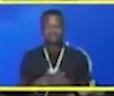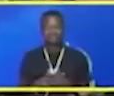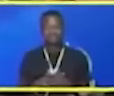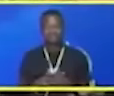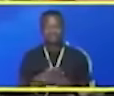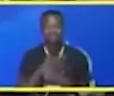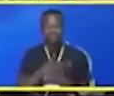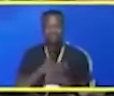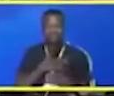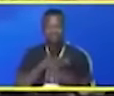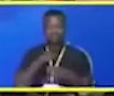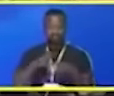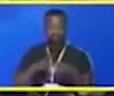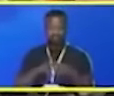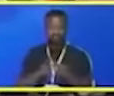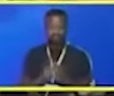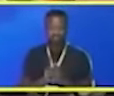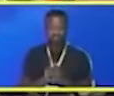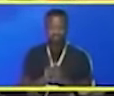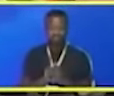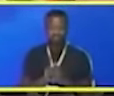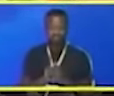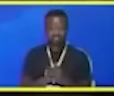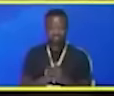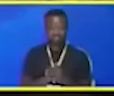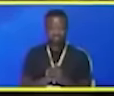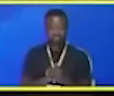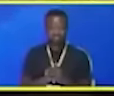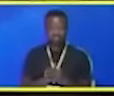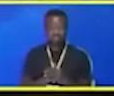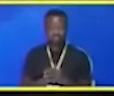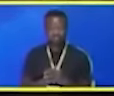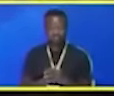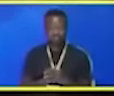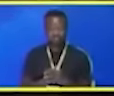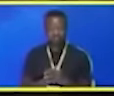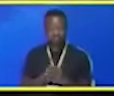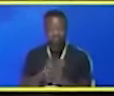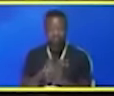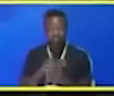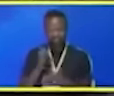Please sit down. Don't be distracted. Can I tell you this?